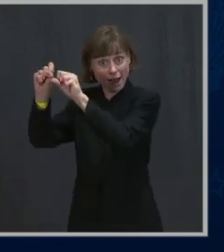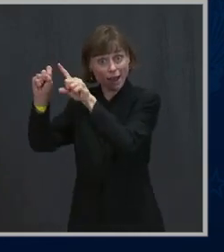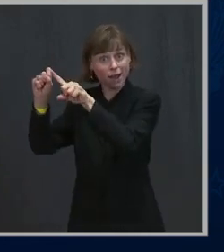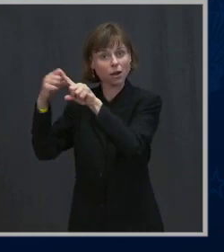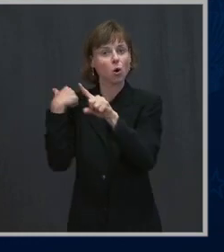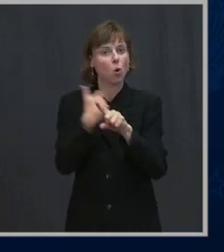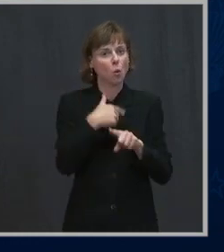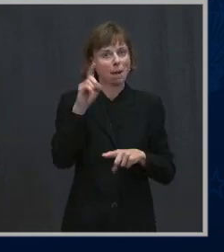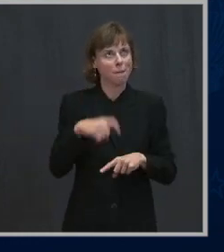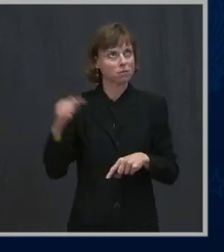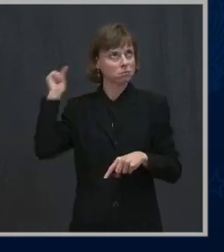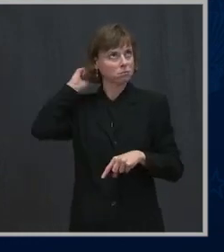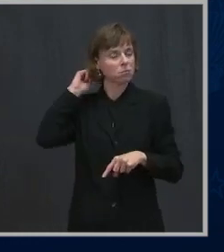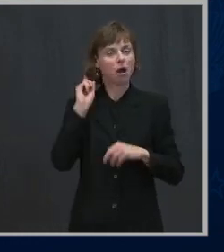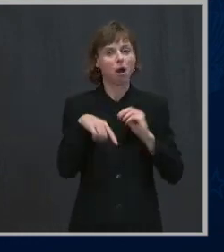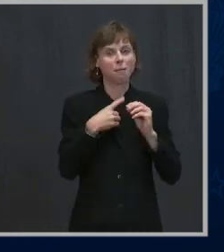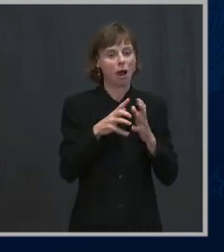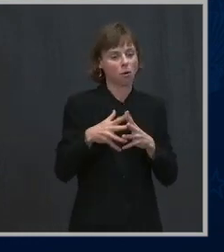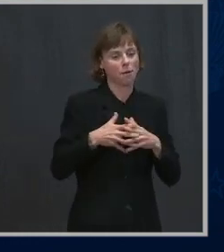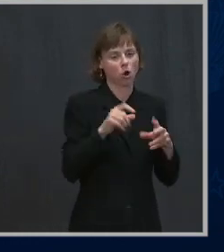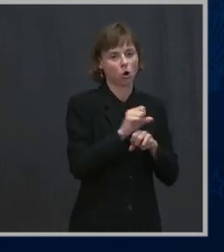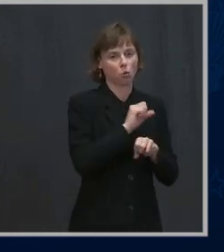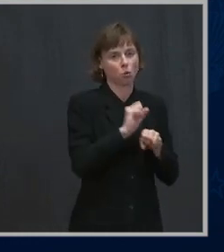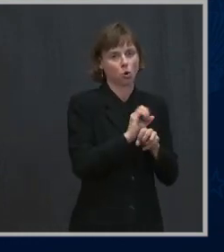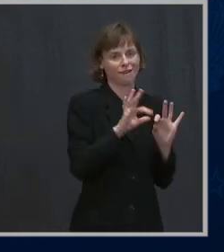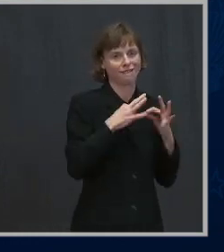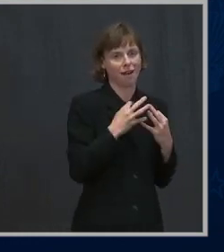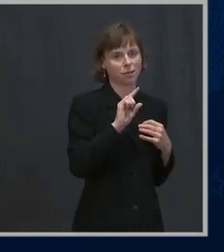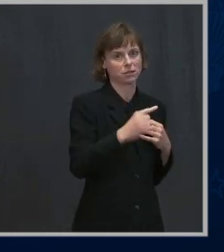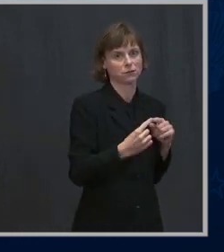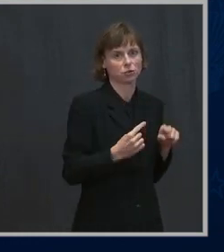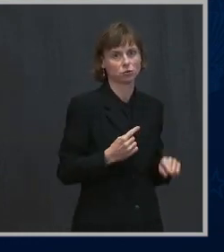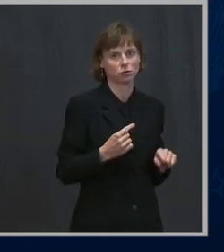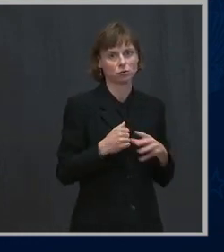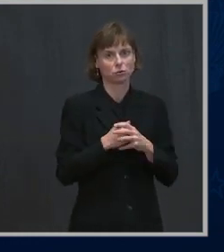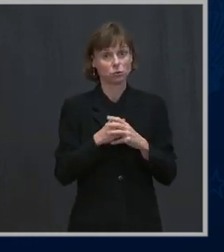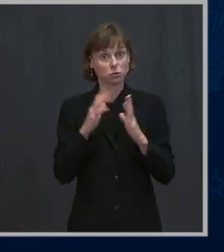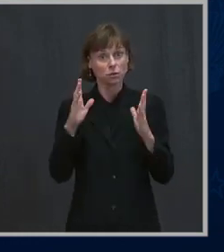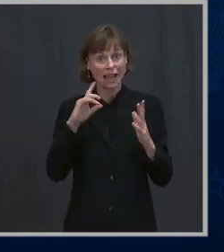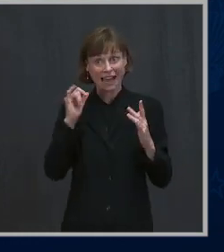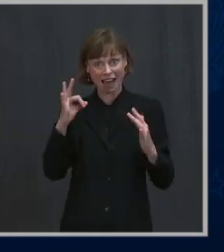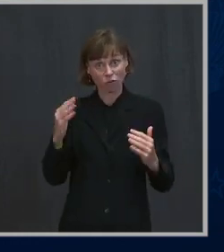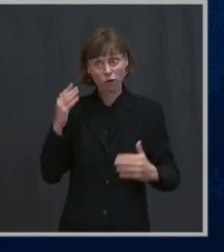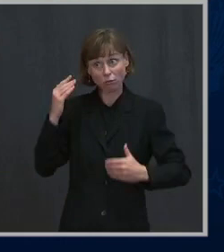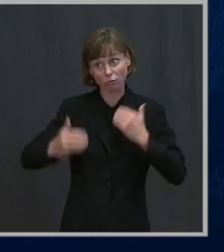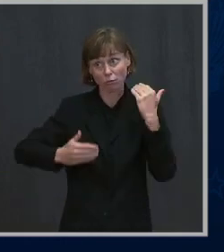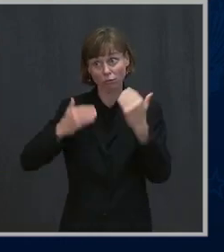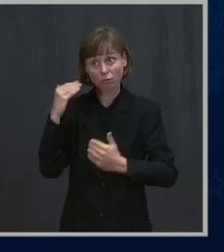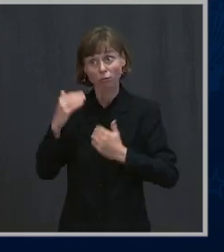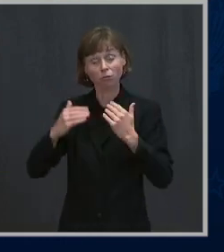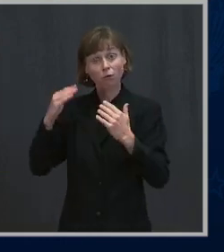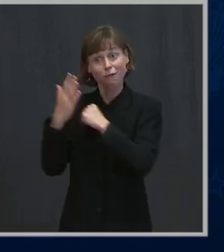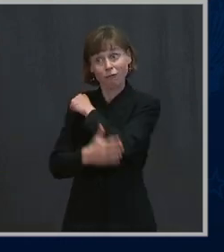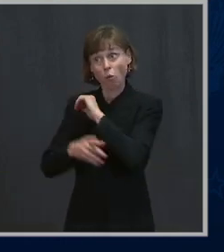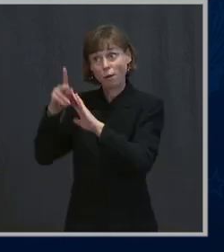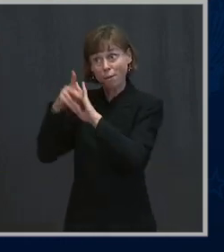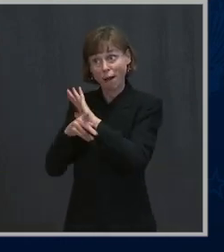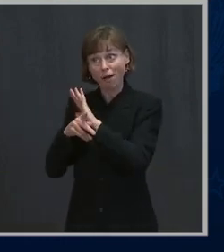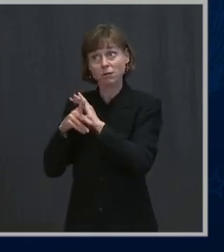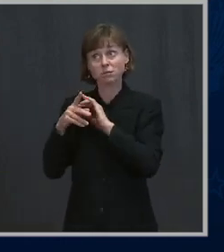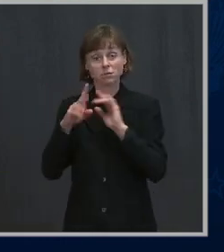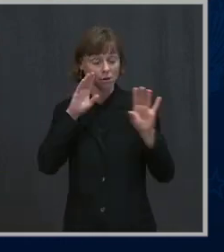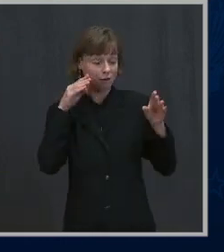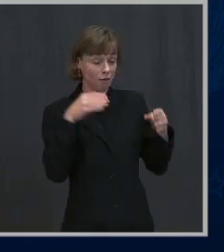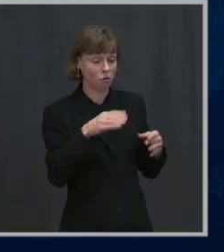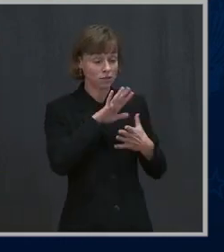working families in mind advancing a foreign policy for the middle class demands urgent focus on our